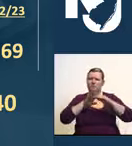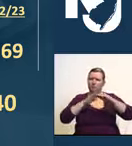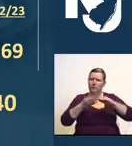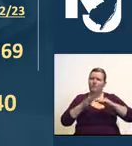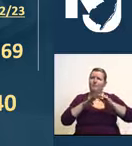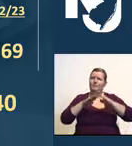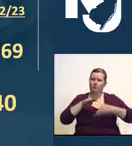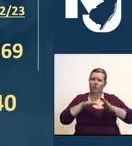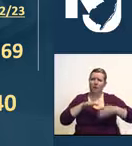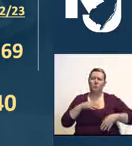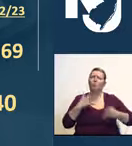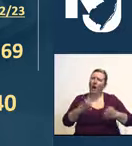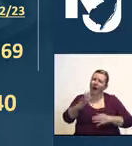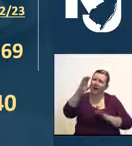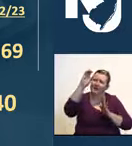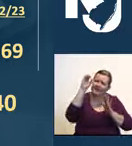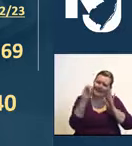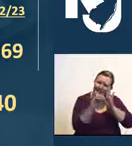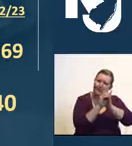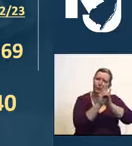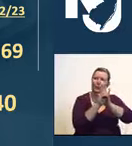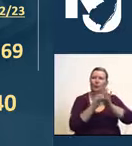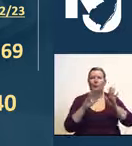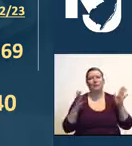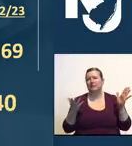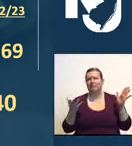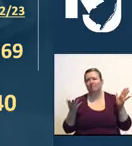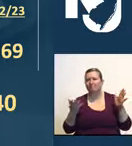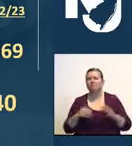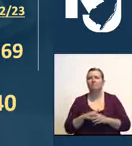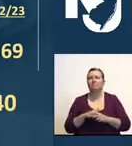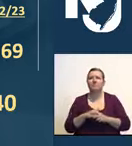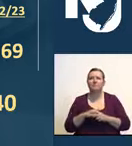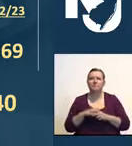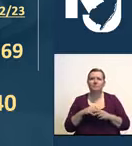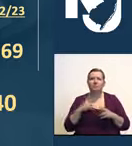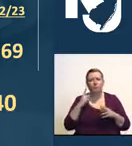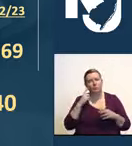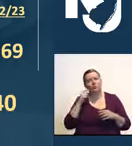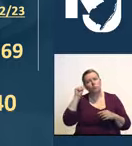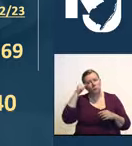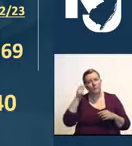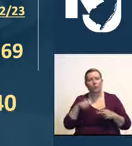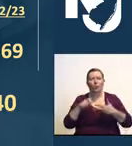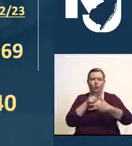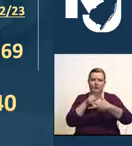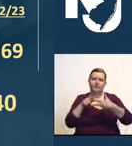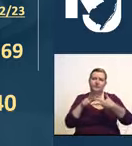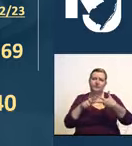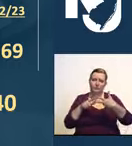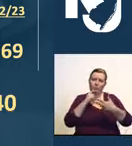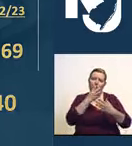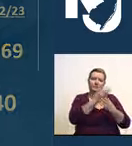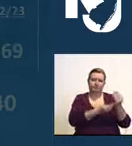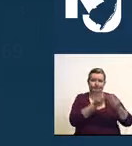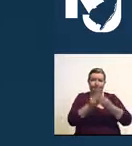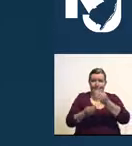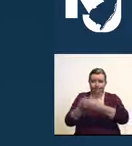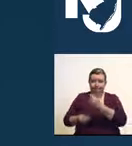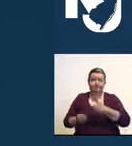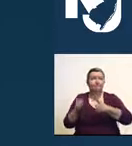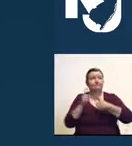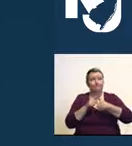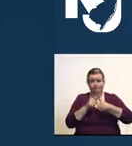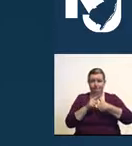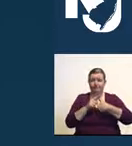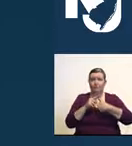a number too many. With that, let's take a couple of minutes now to remember 3 more of those we've lost. First up, this gentleman,